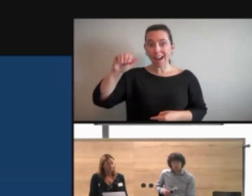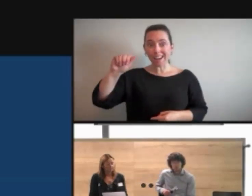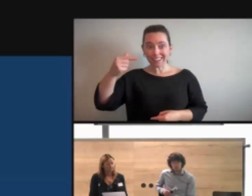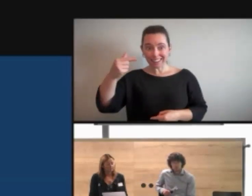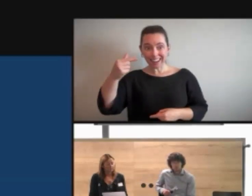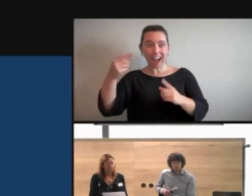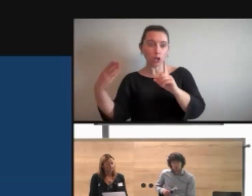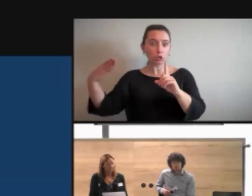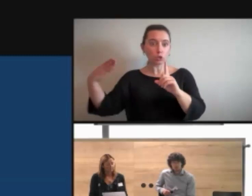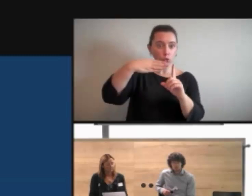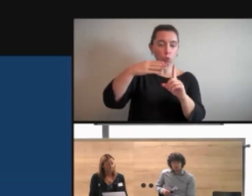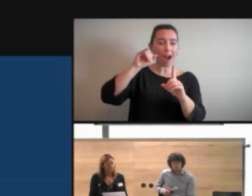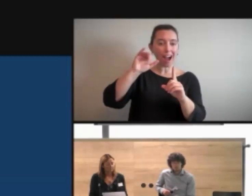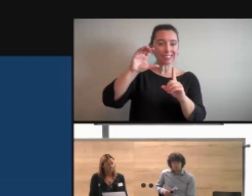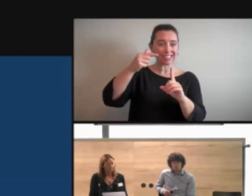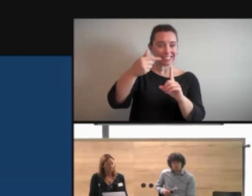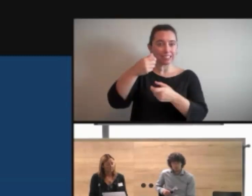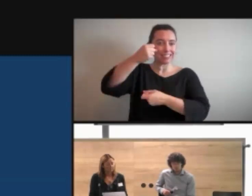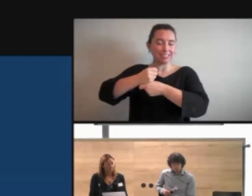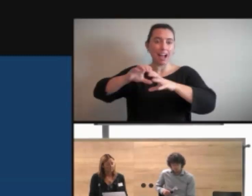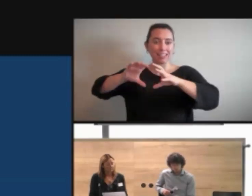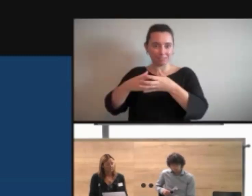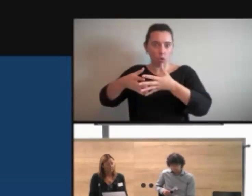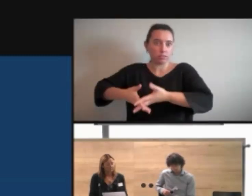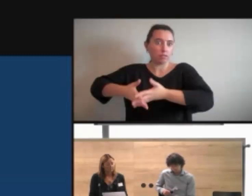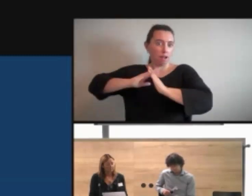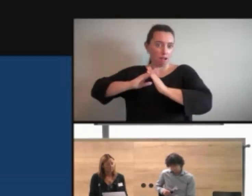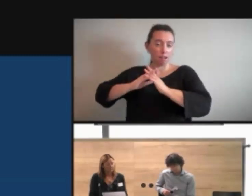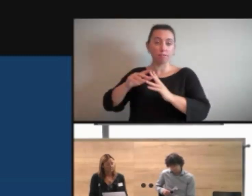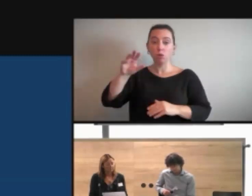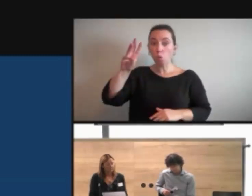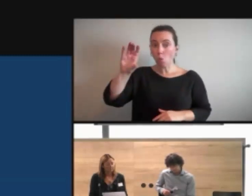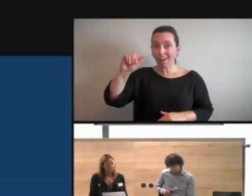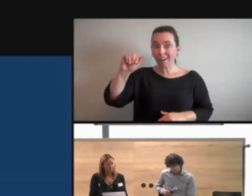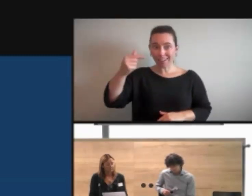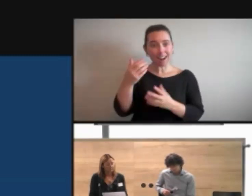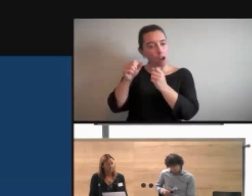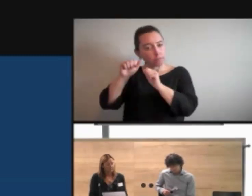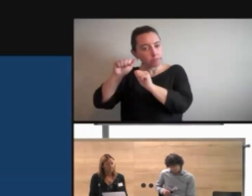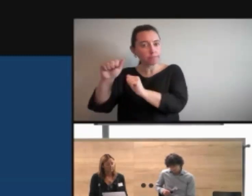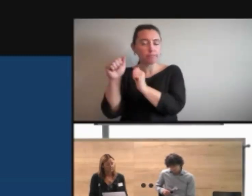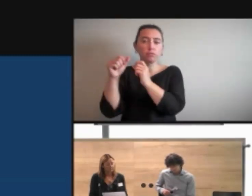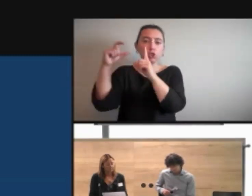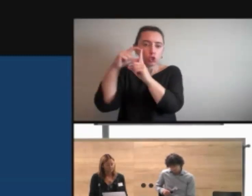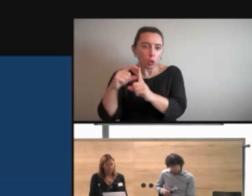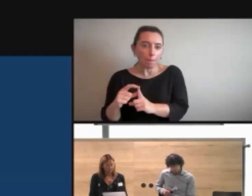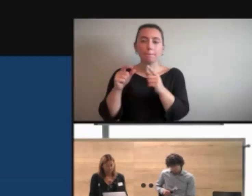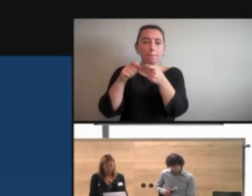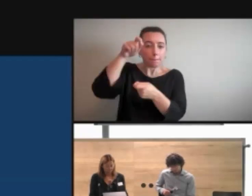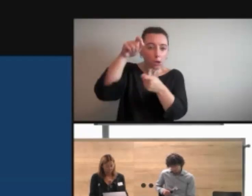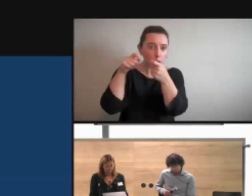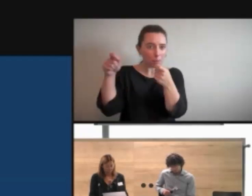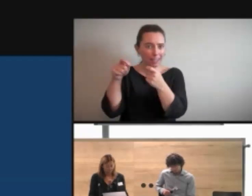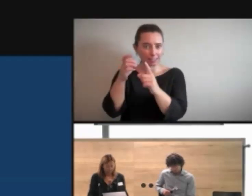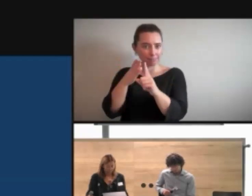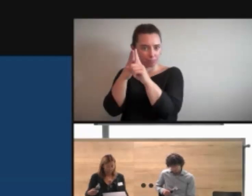task force exists. WCAG uses terminology and measurements that are specific to web technology.